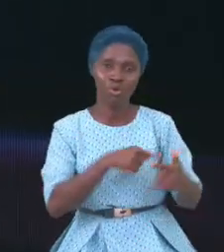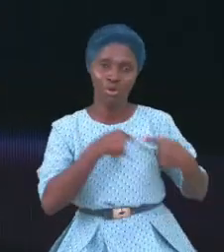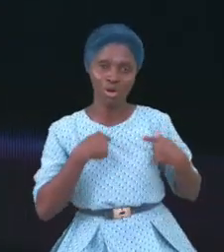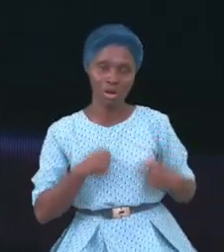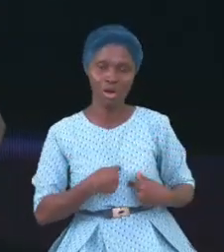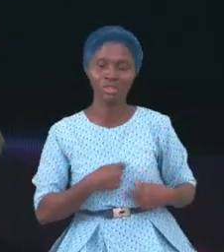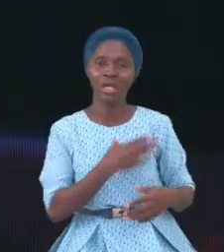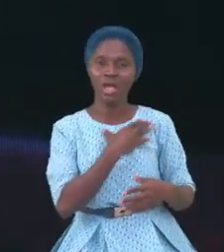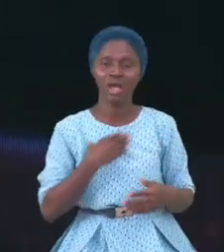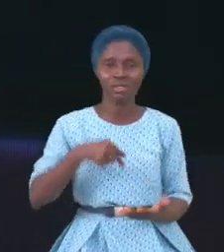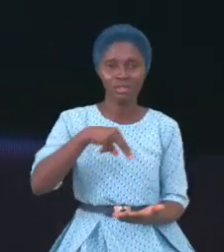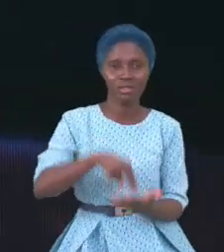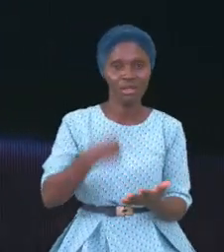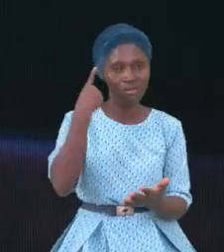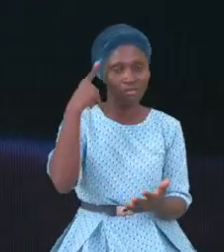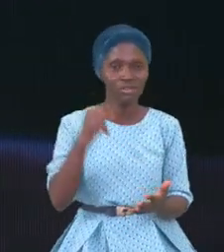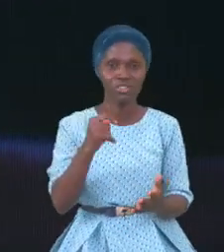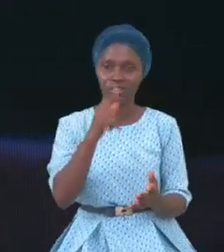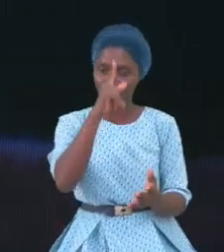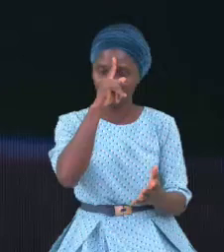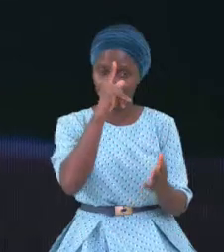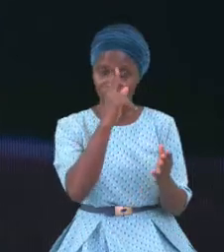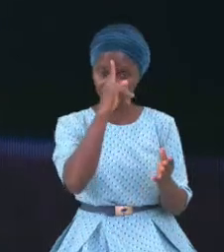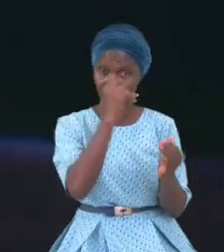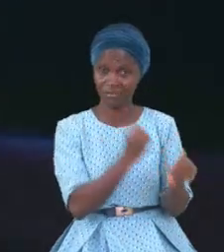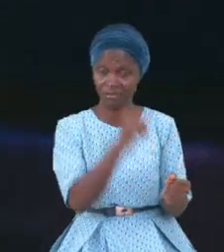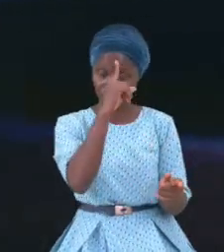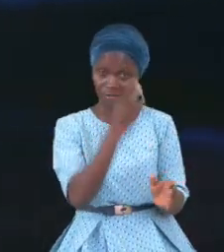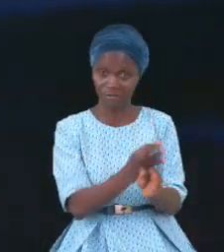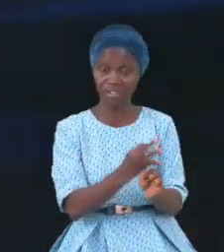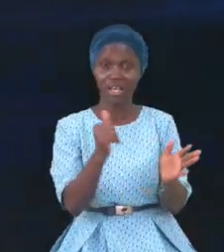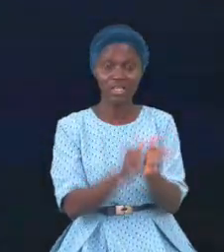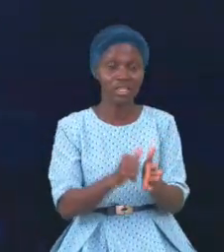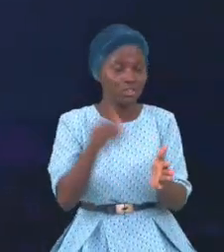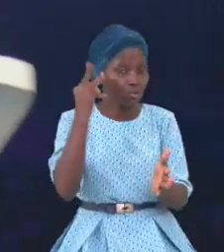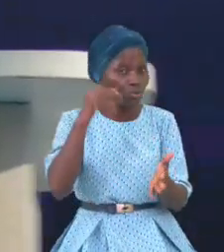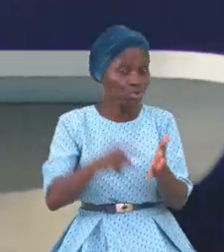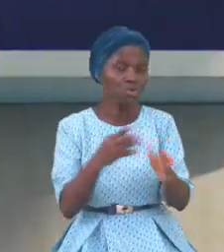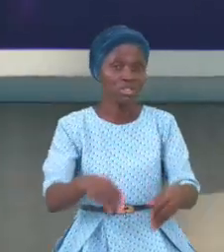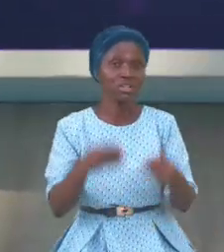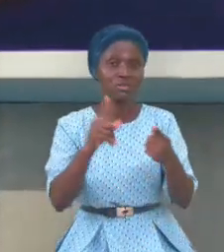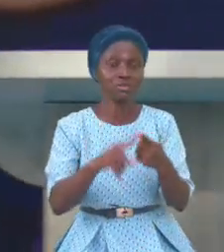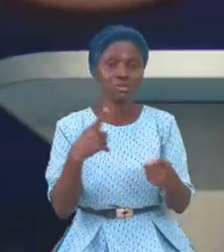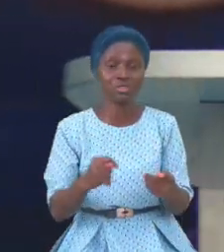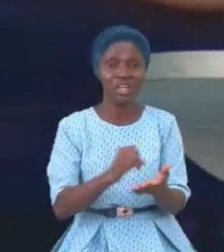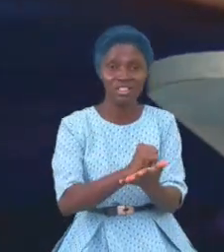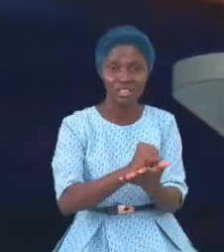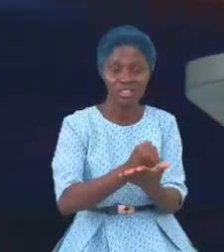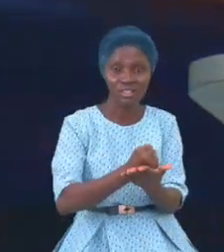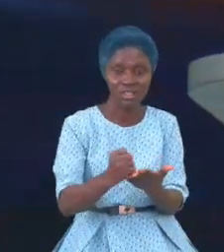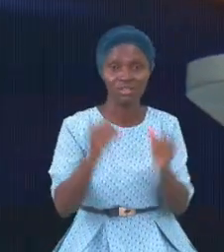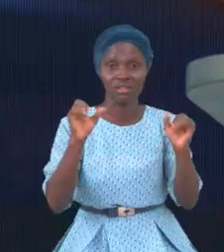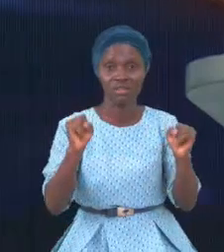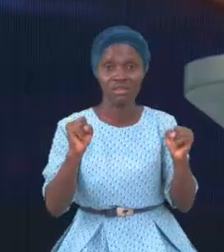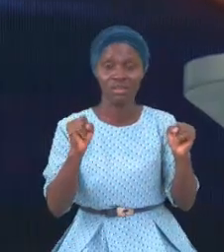delivered unto the saints, that's a mentor we can trust. Check out, who is your mentor? Who is helping you?